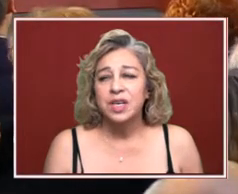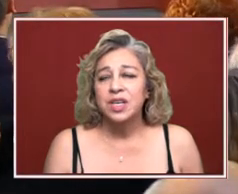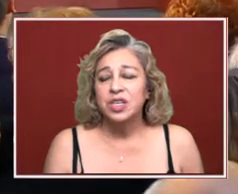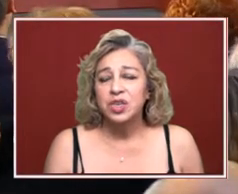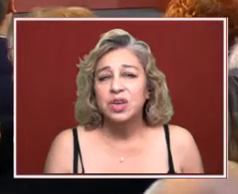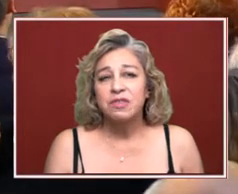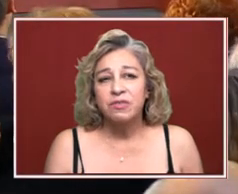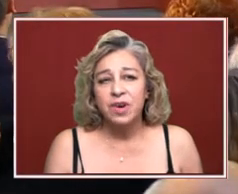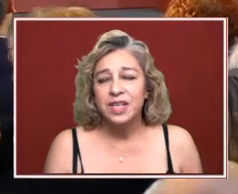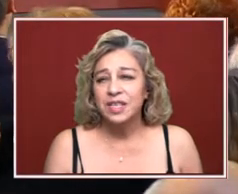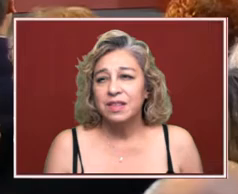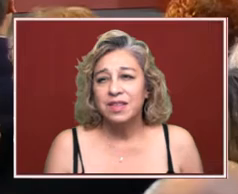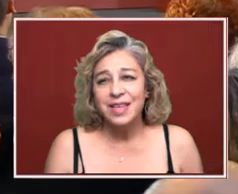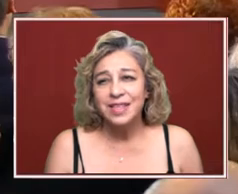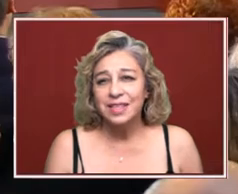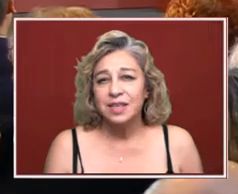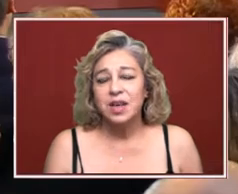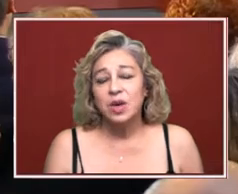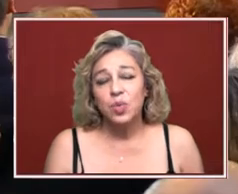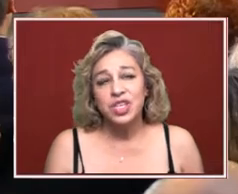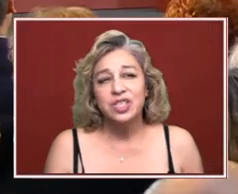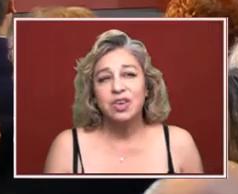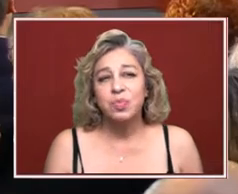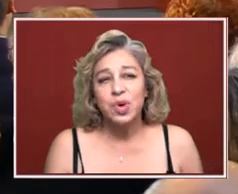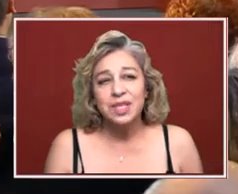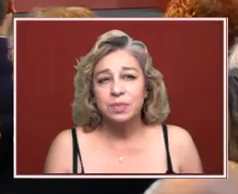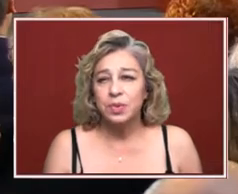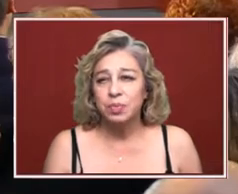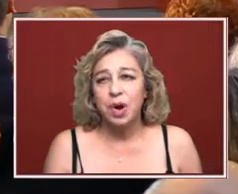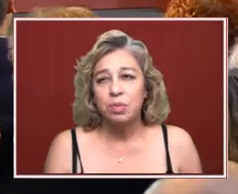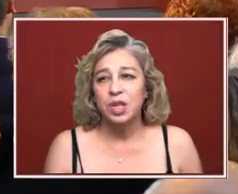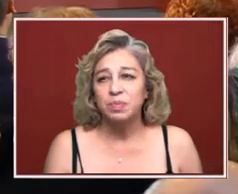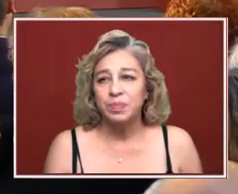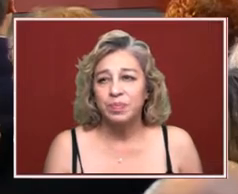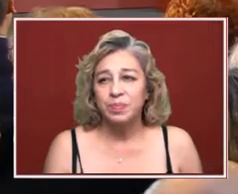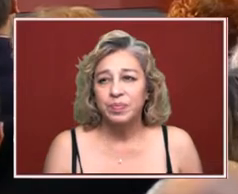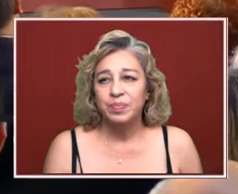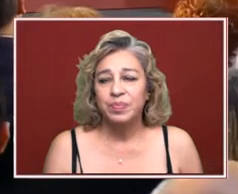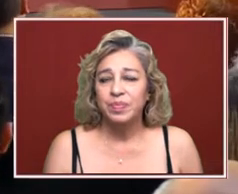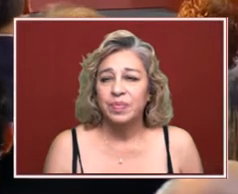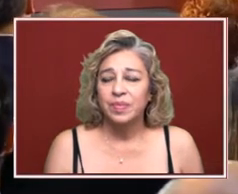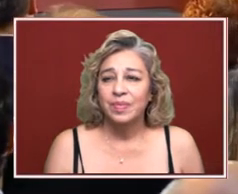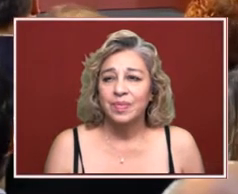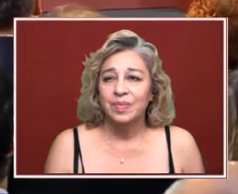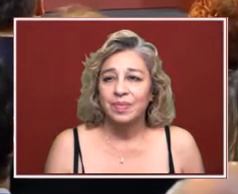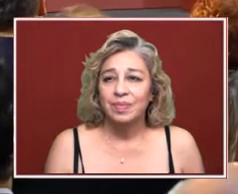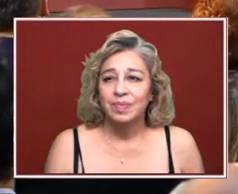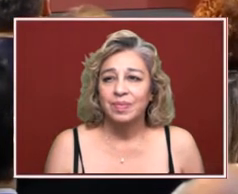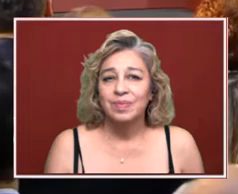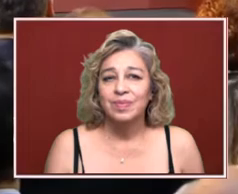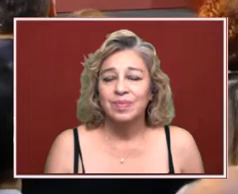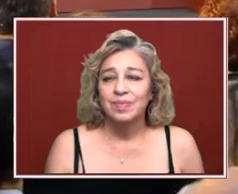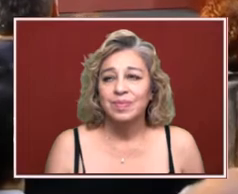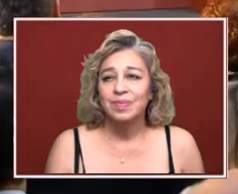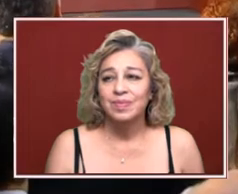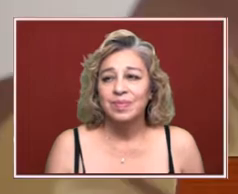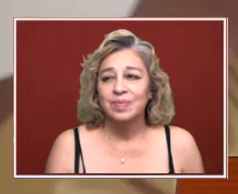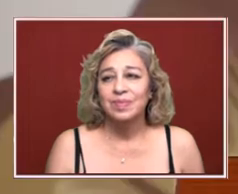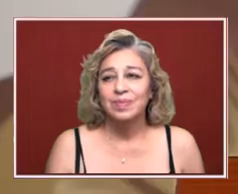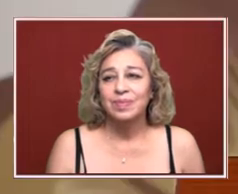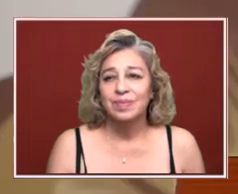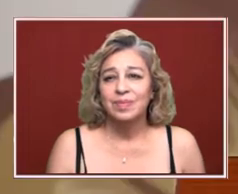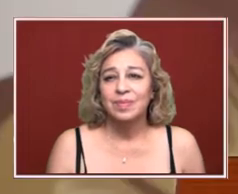important to confront this, which is our principal problem. Que